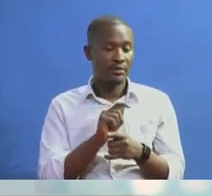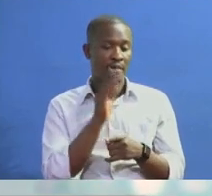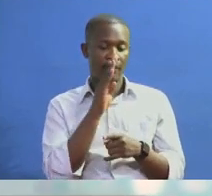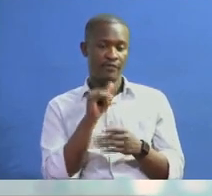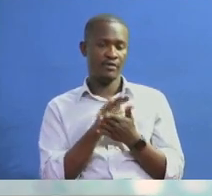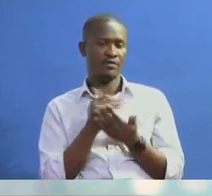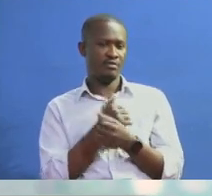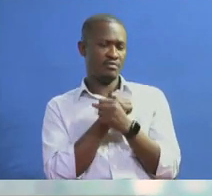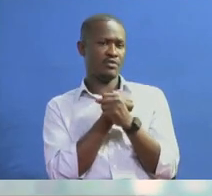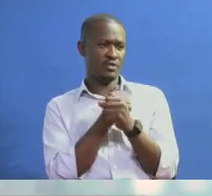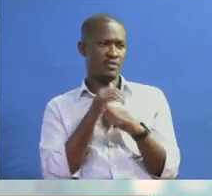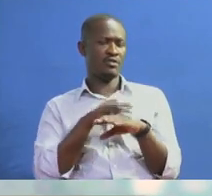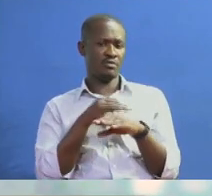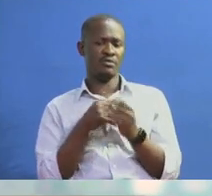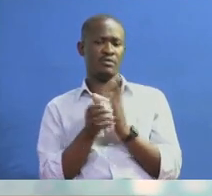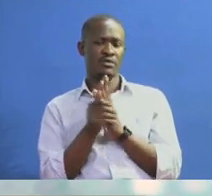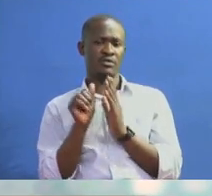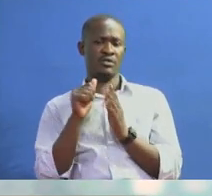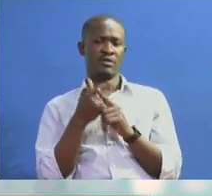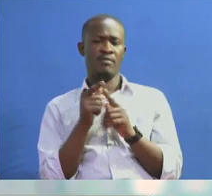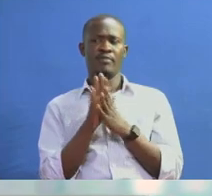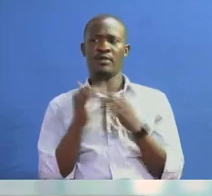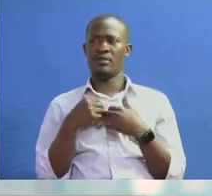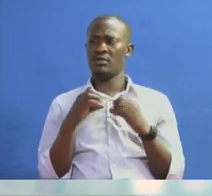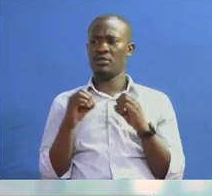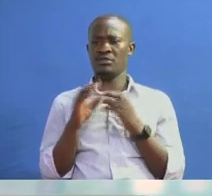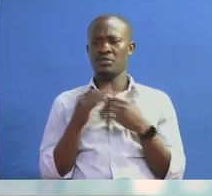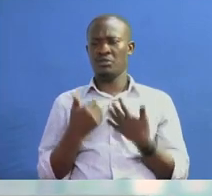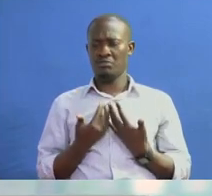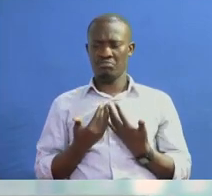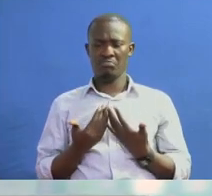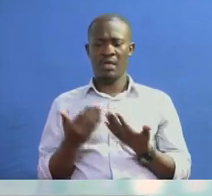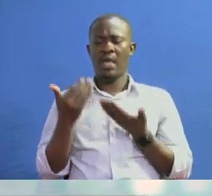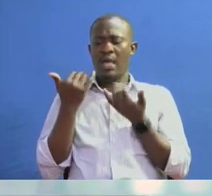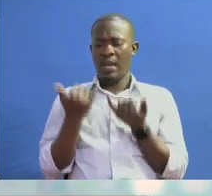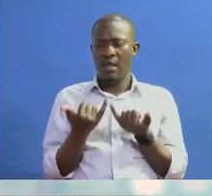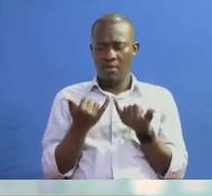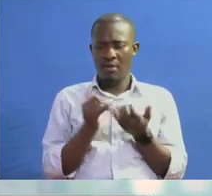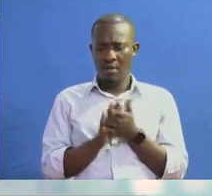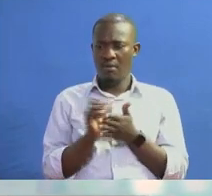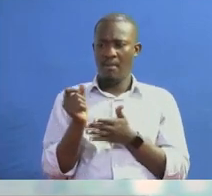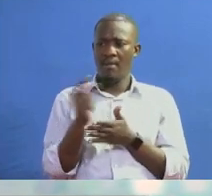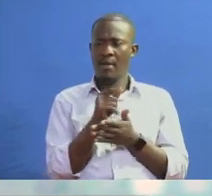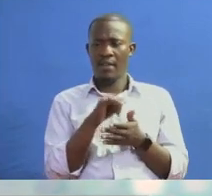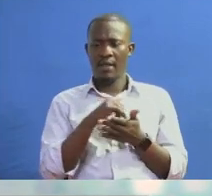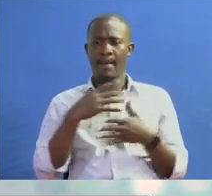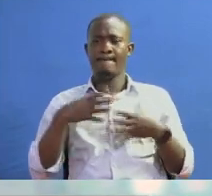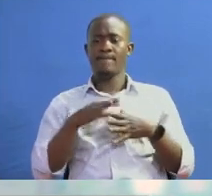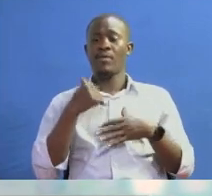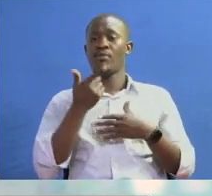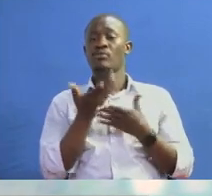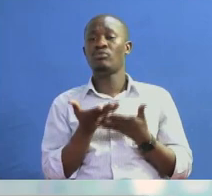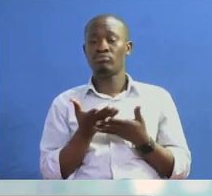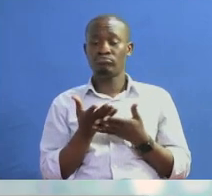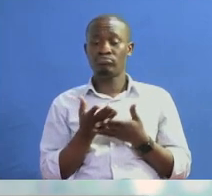protection. It's a good thing, it's a good skill, but there is no immediate income that people who graduate from